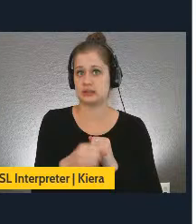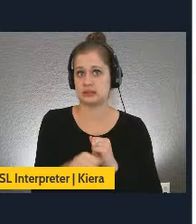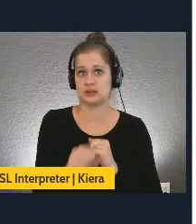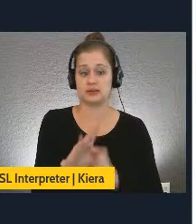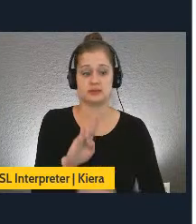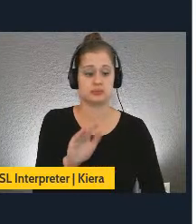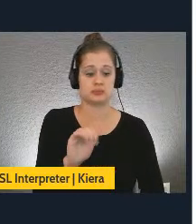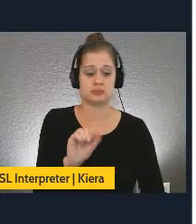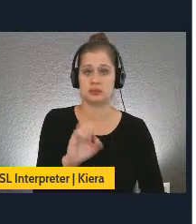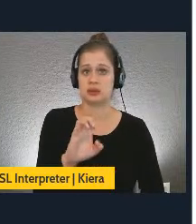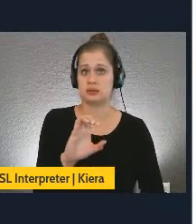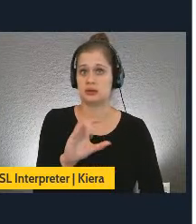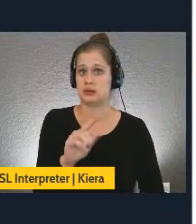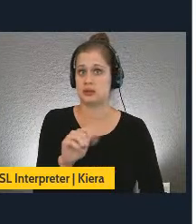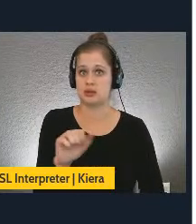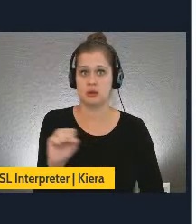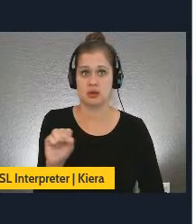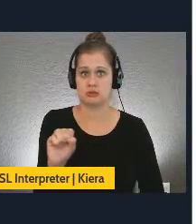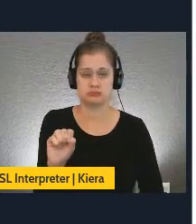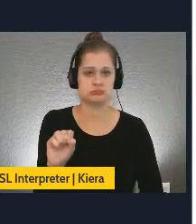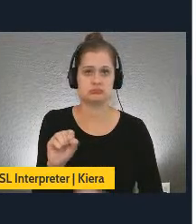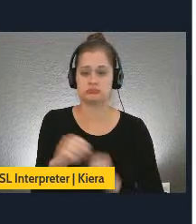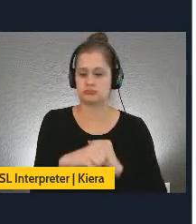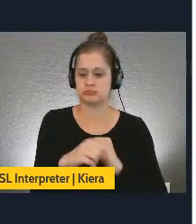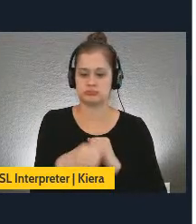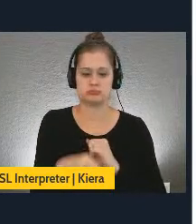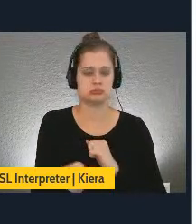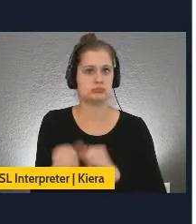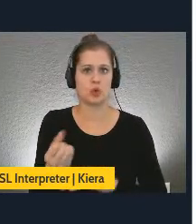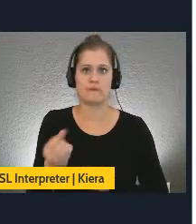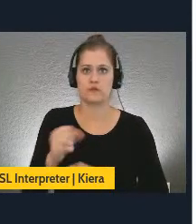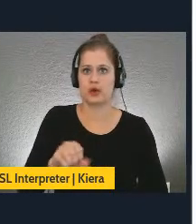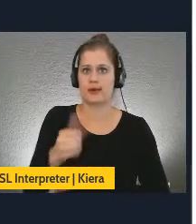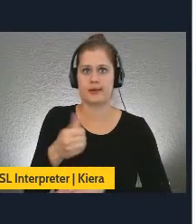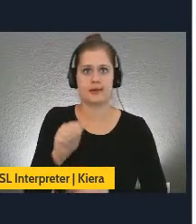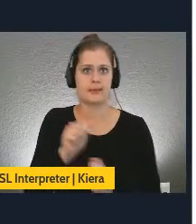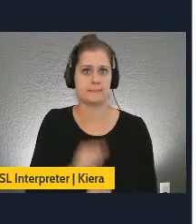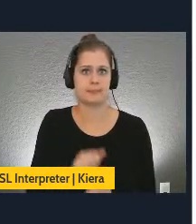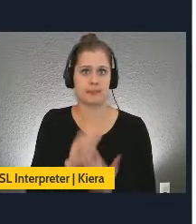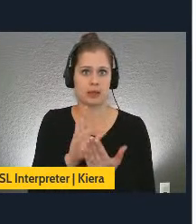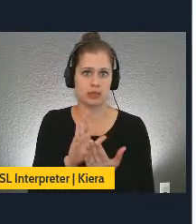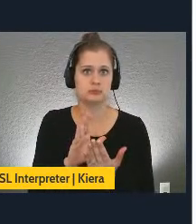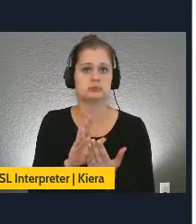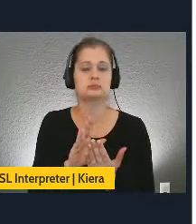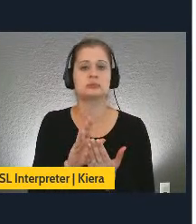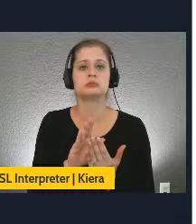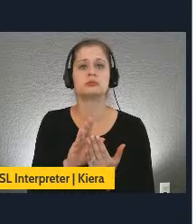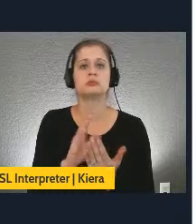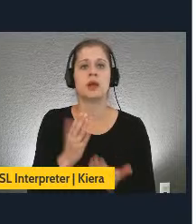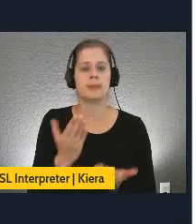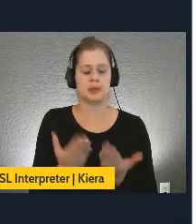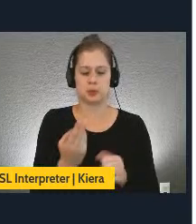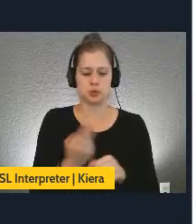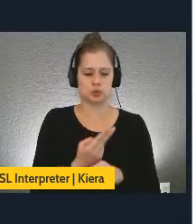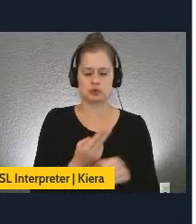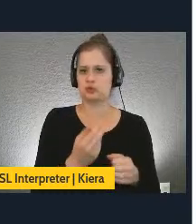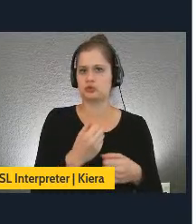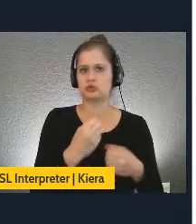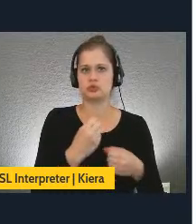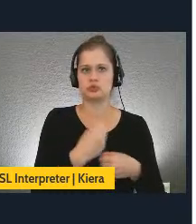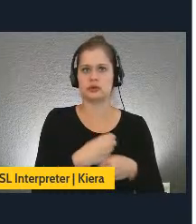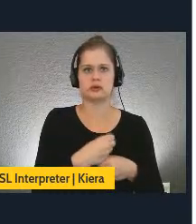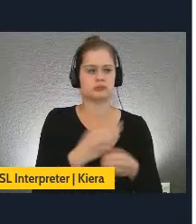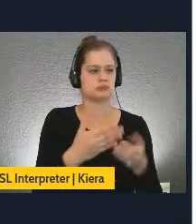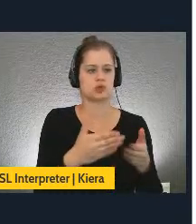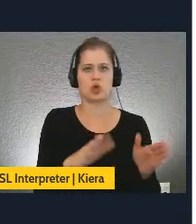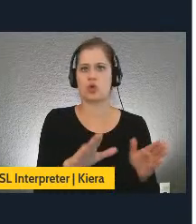can override any method in them that might be used to generate some internal configuration. So it's really easy to